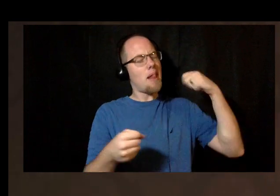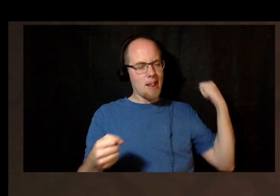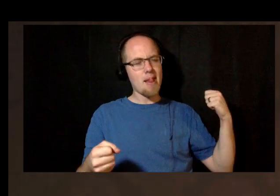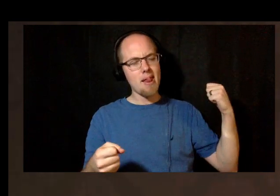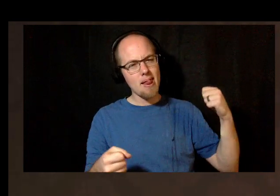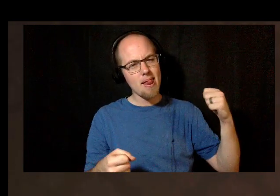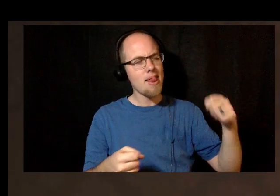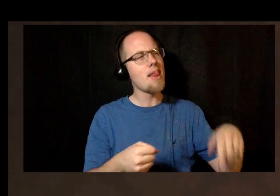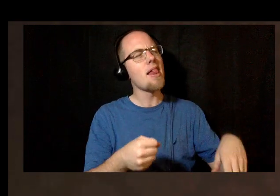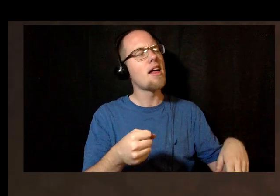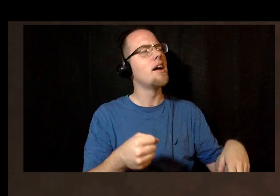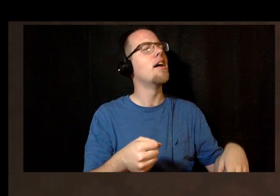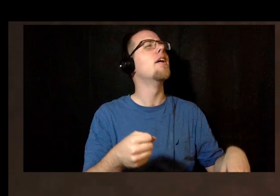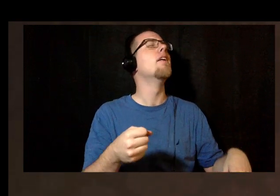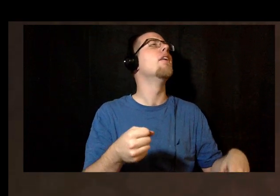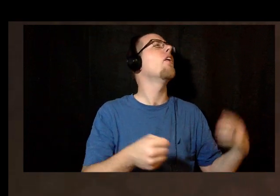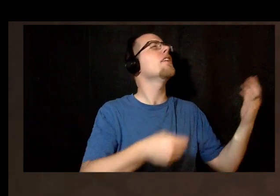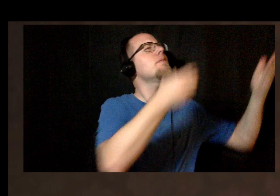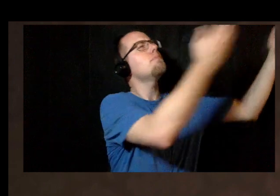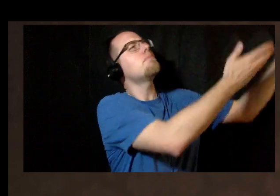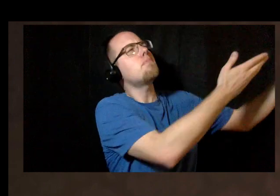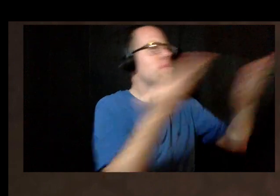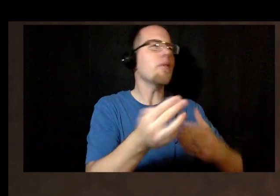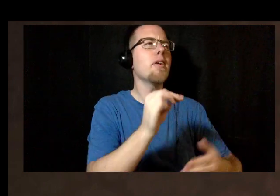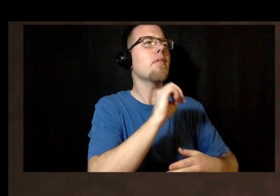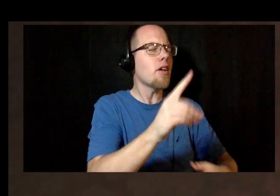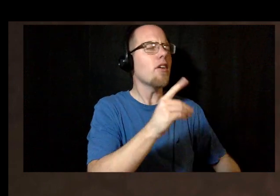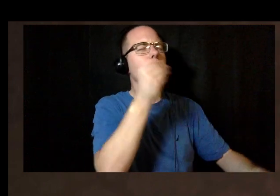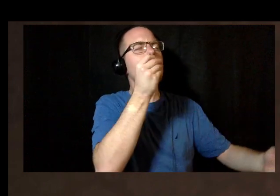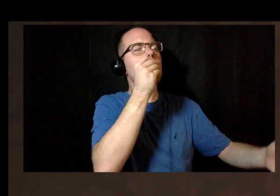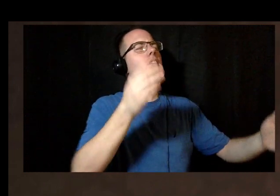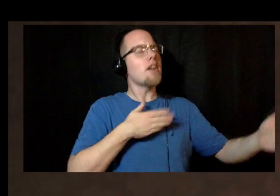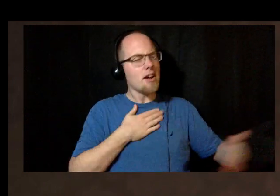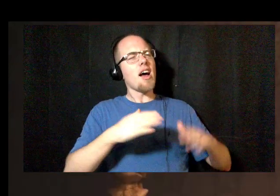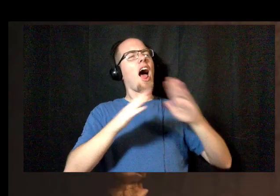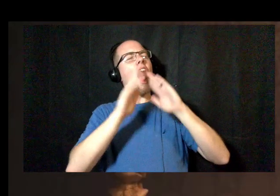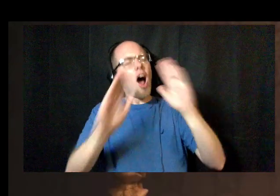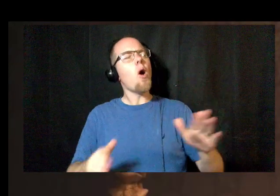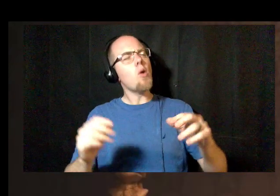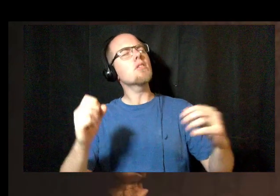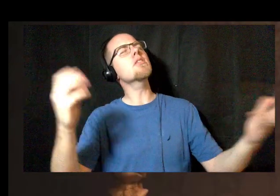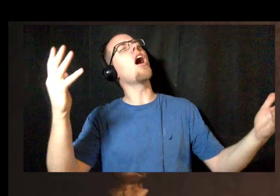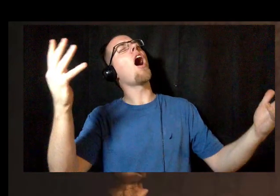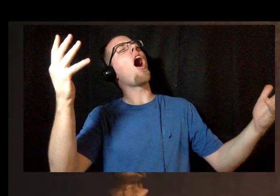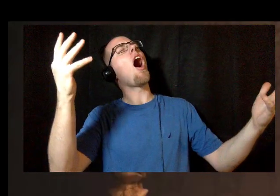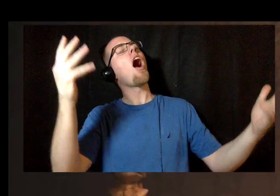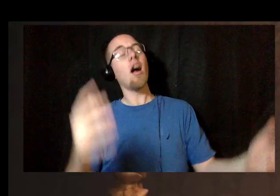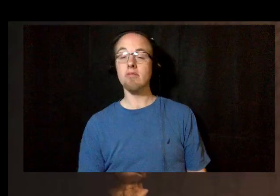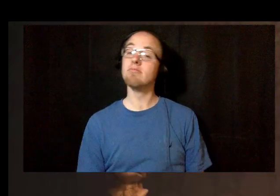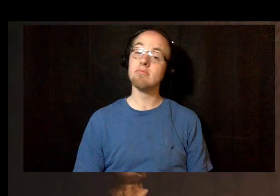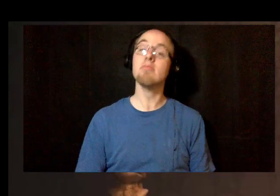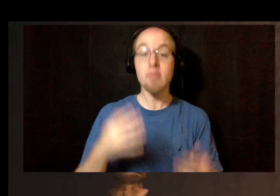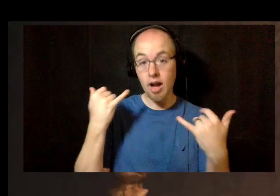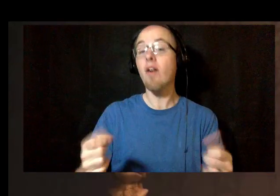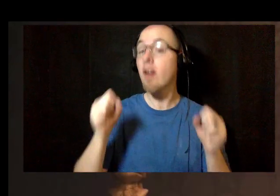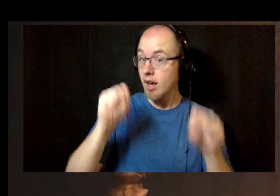Oh, why cannot they just bring it to my house? Well, now they can.